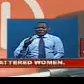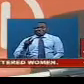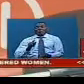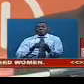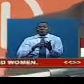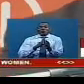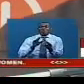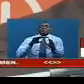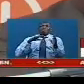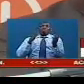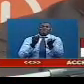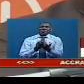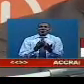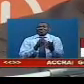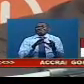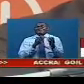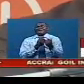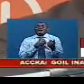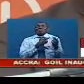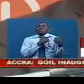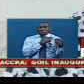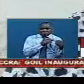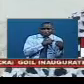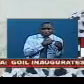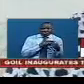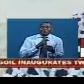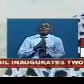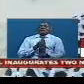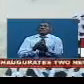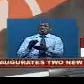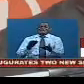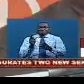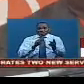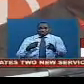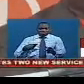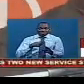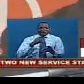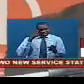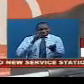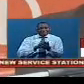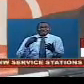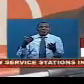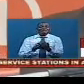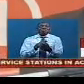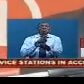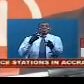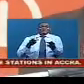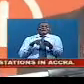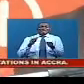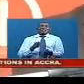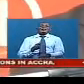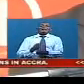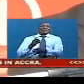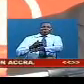of our company's response to well-researched consumer perception. And we are confident that this new identity will go a long